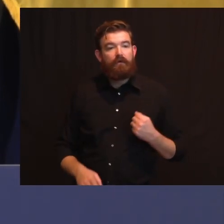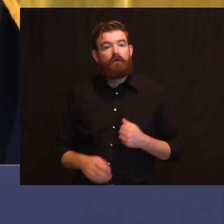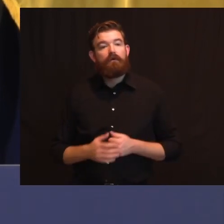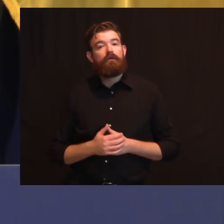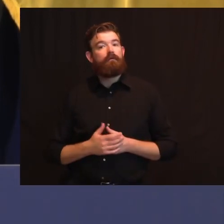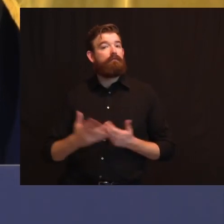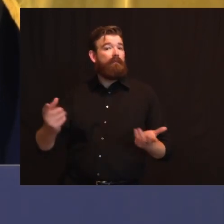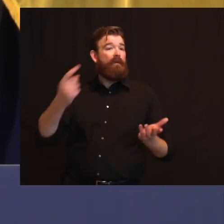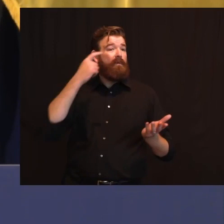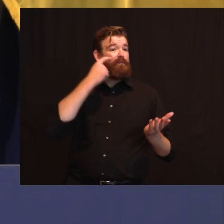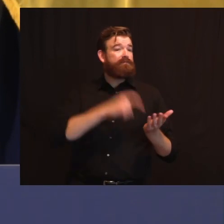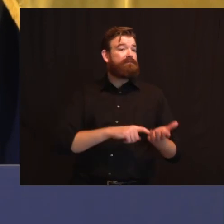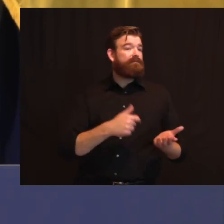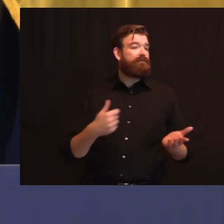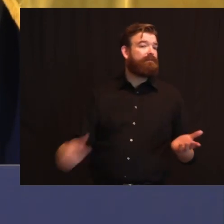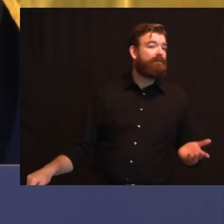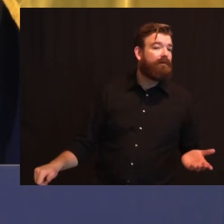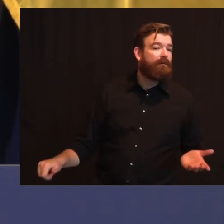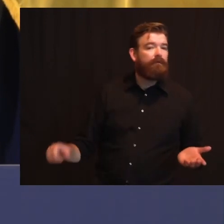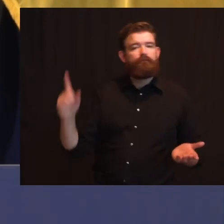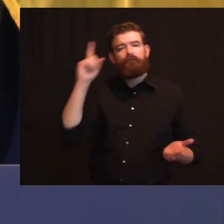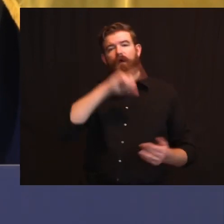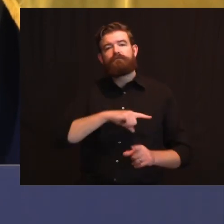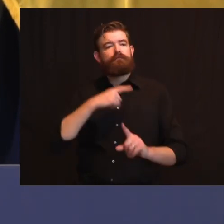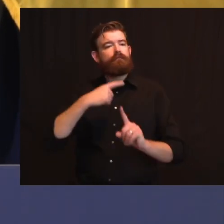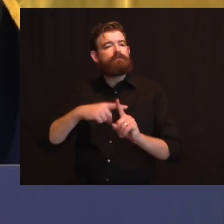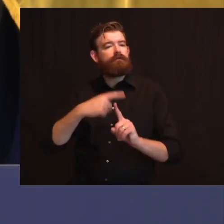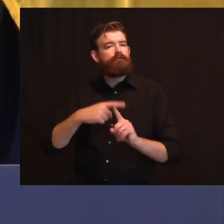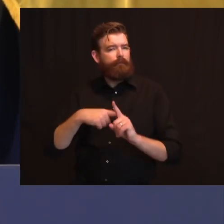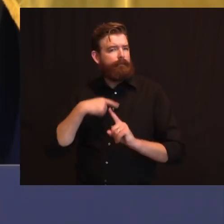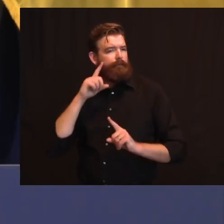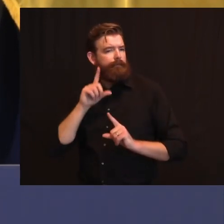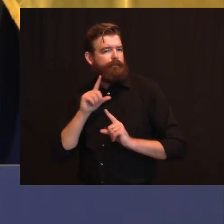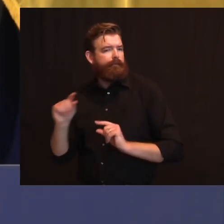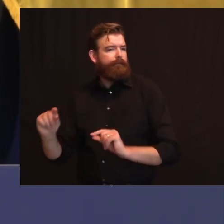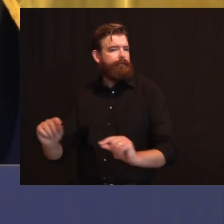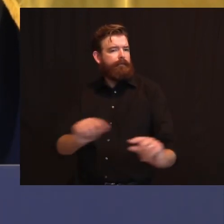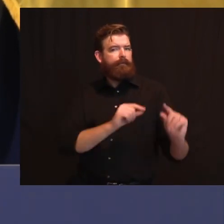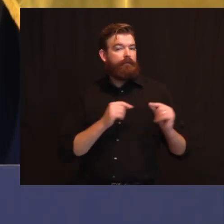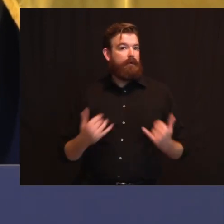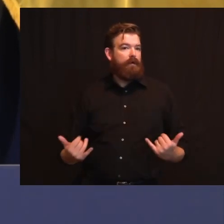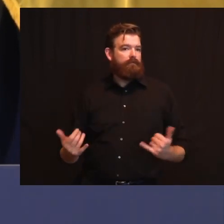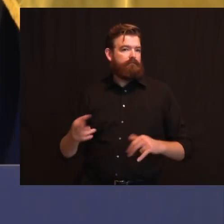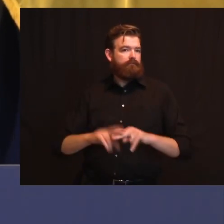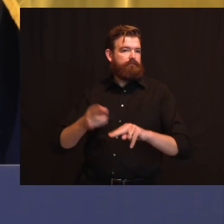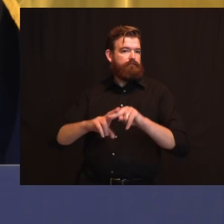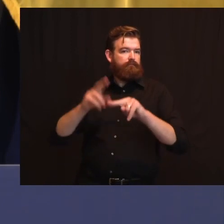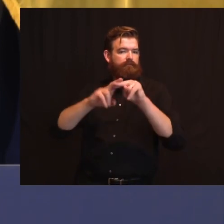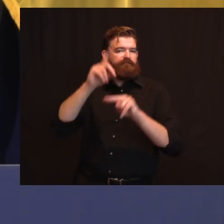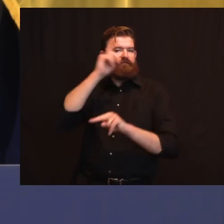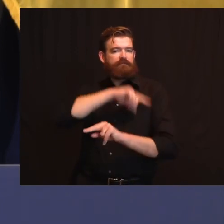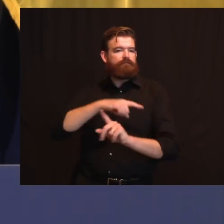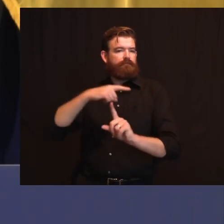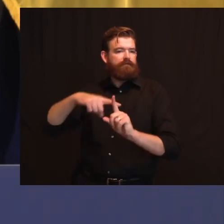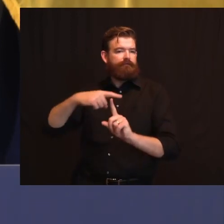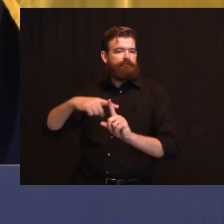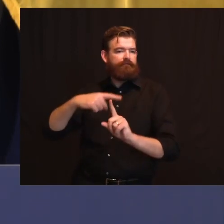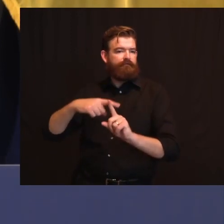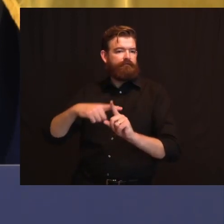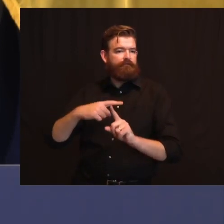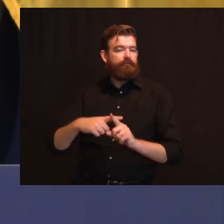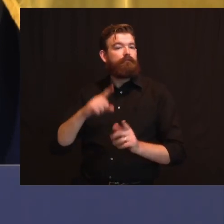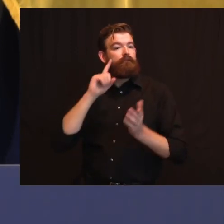chatter about there being a number of false positive driving up cases. Are any of these positive cases revealed later to be false? And